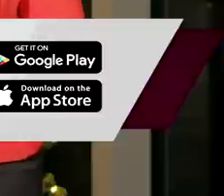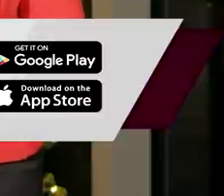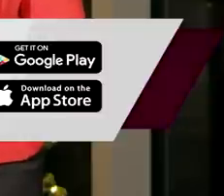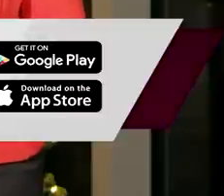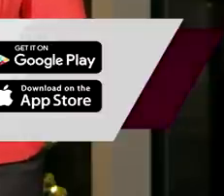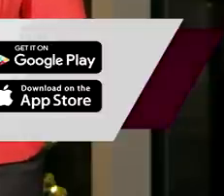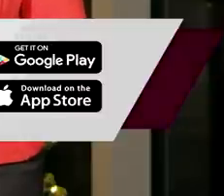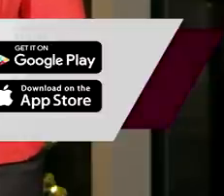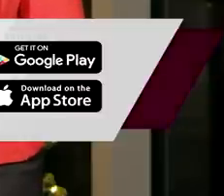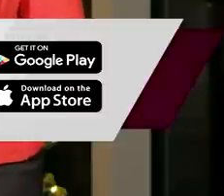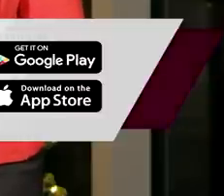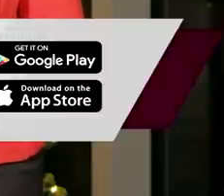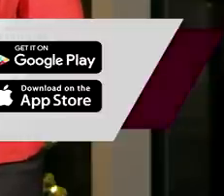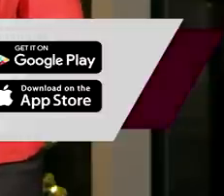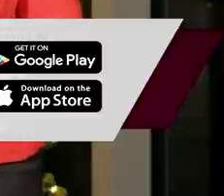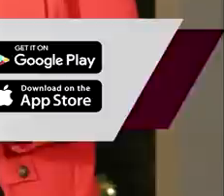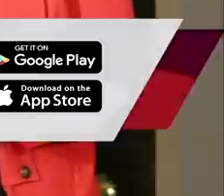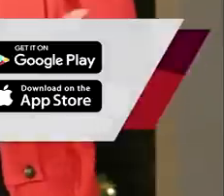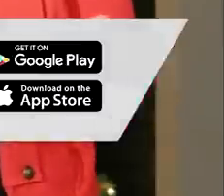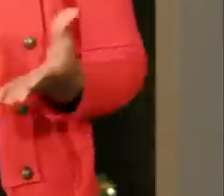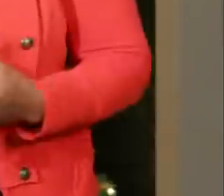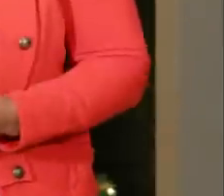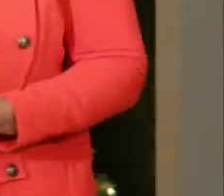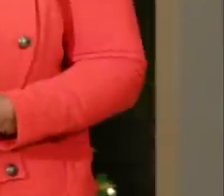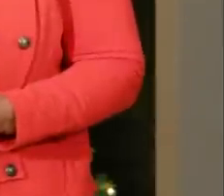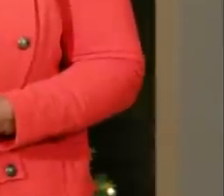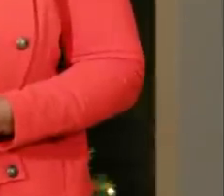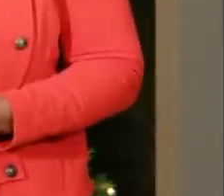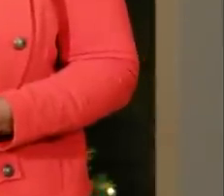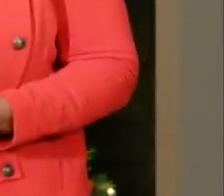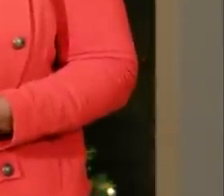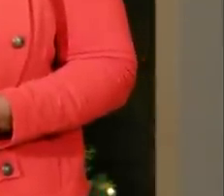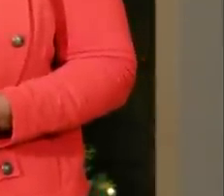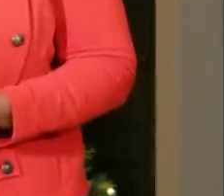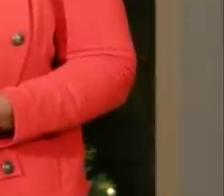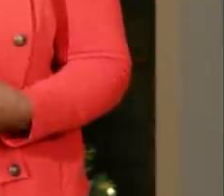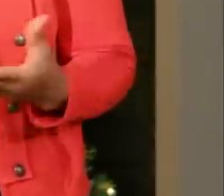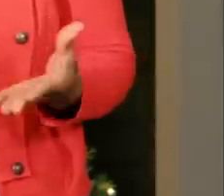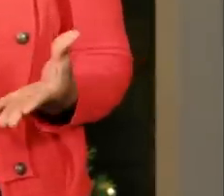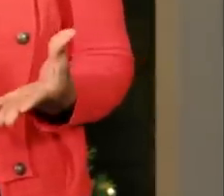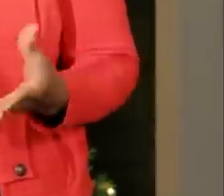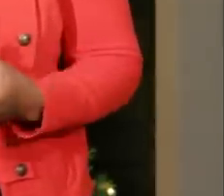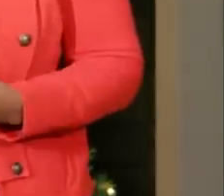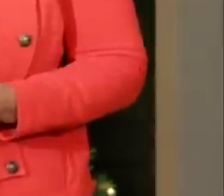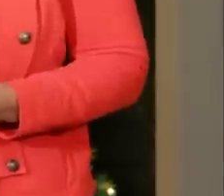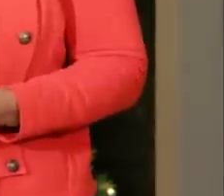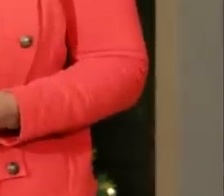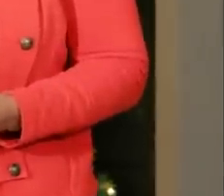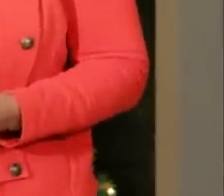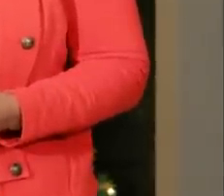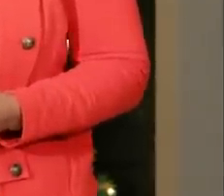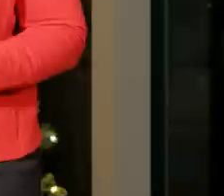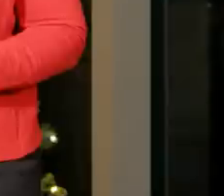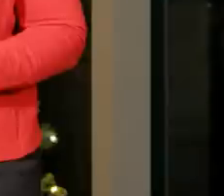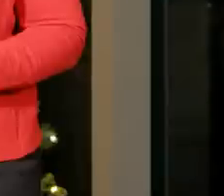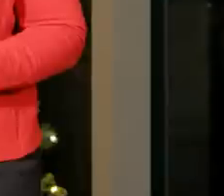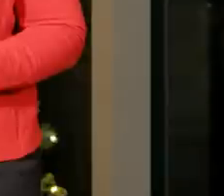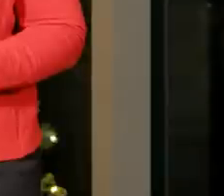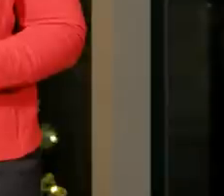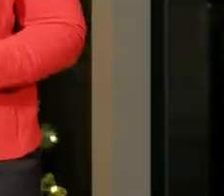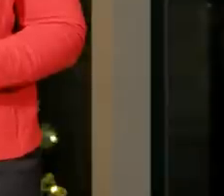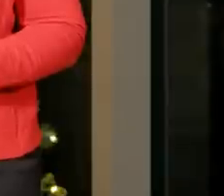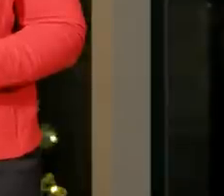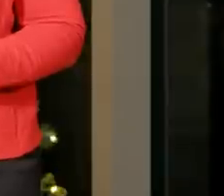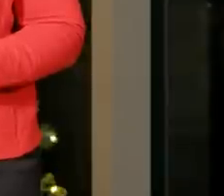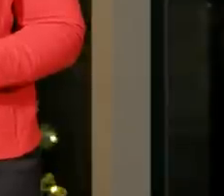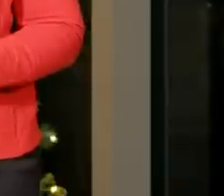app. You did download it, right? I'm Philandria Wilson. And I'm Andre Kahn Jr. And this has been your Avenue News. Remember,